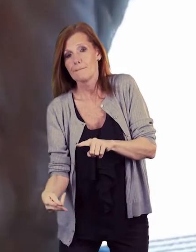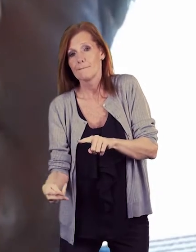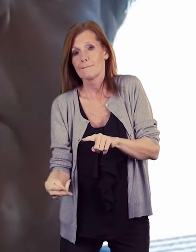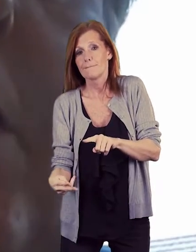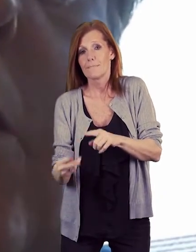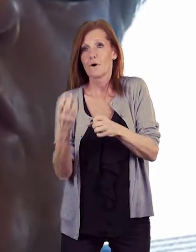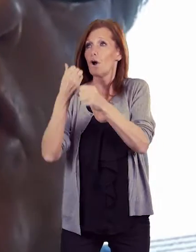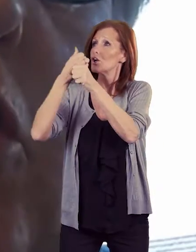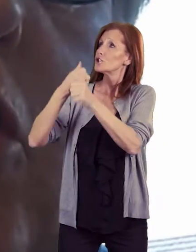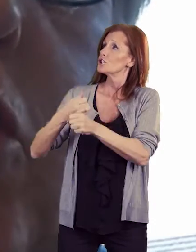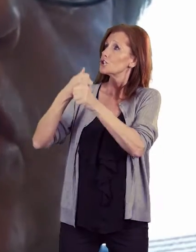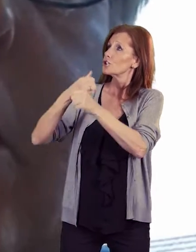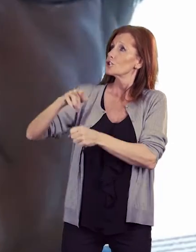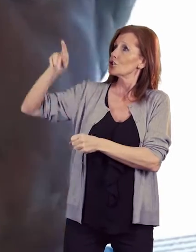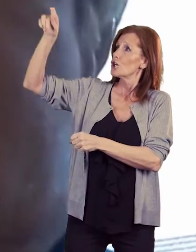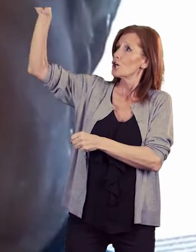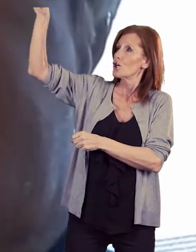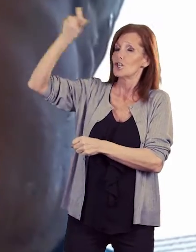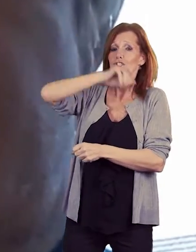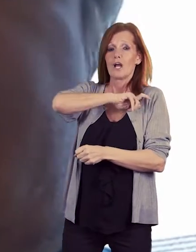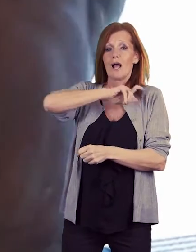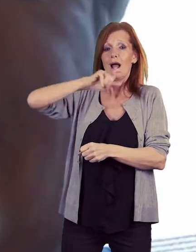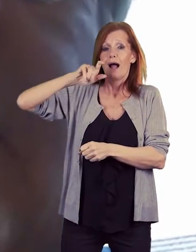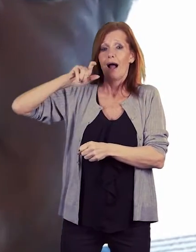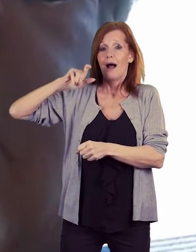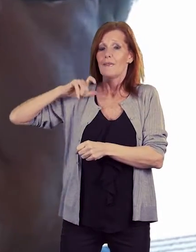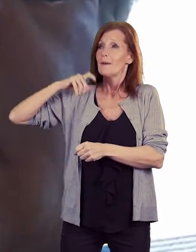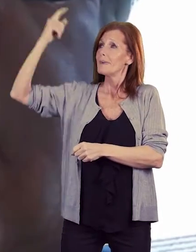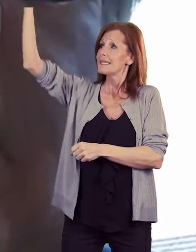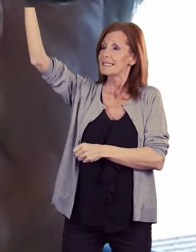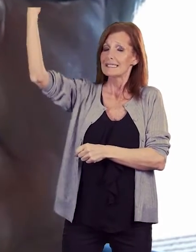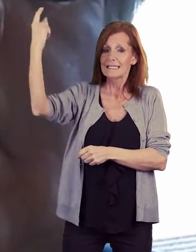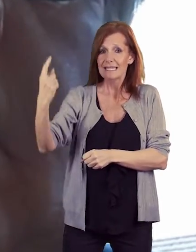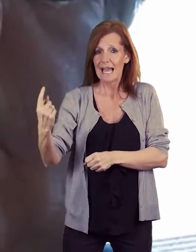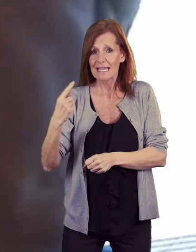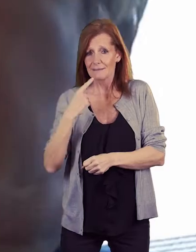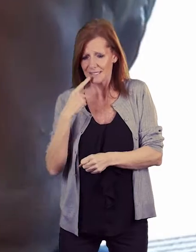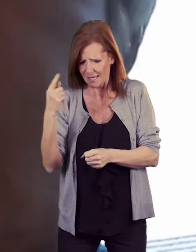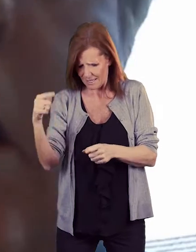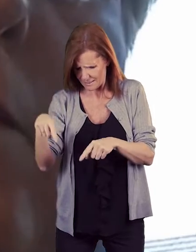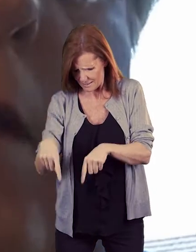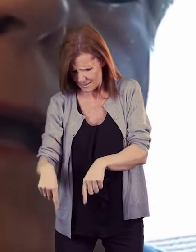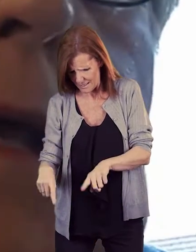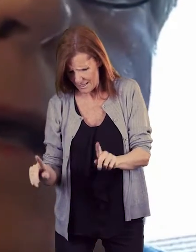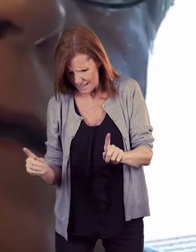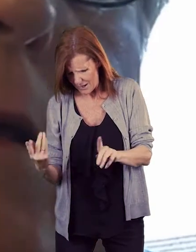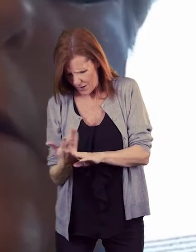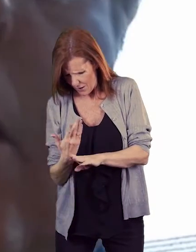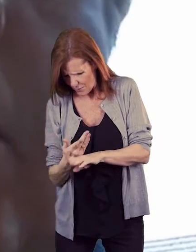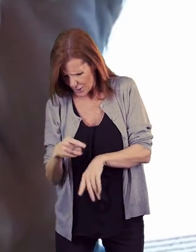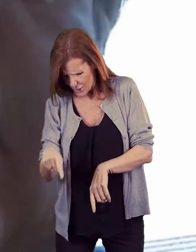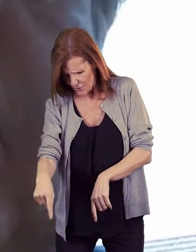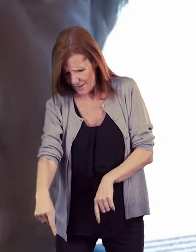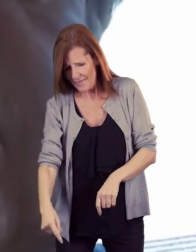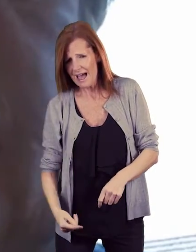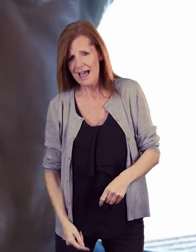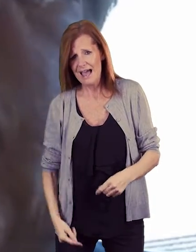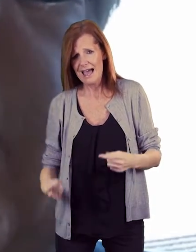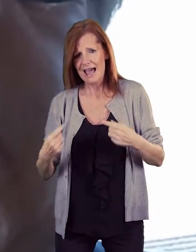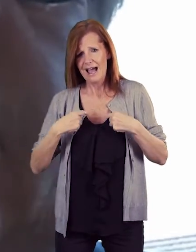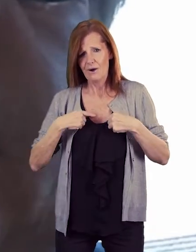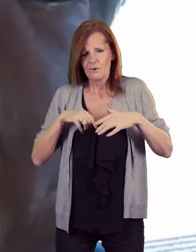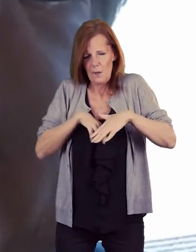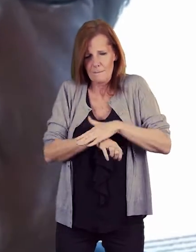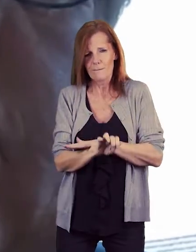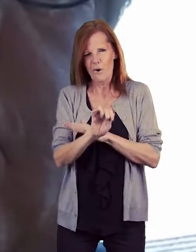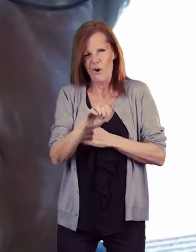it was right outside the church, and the minister came out and said, "What are you doing down there?" And because I was born